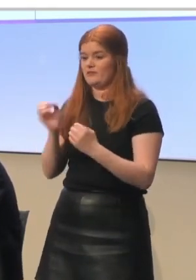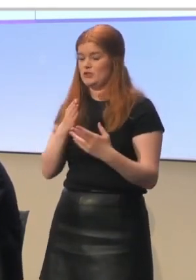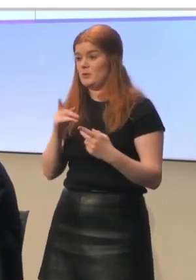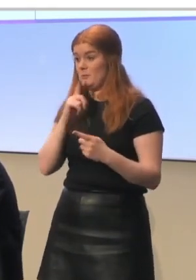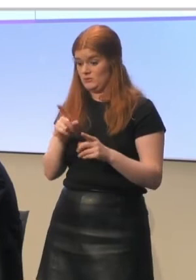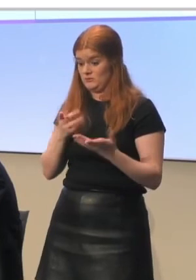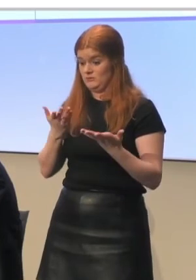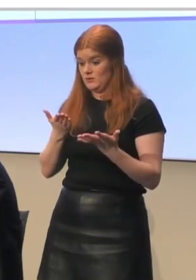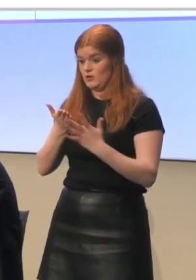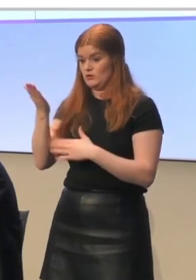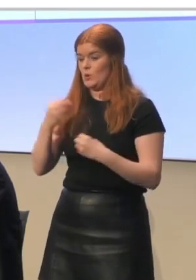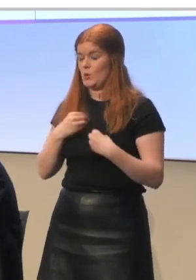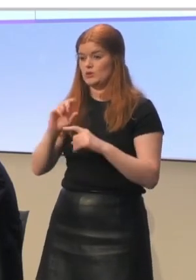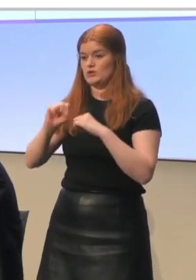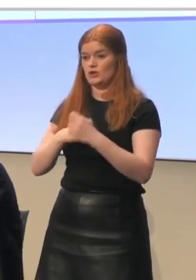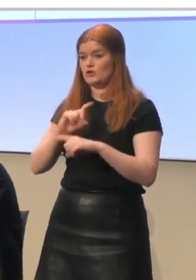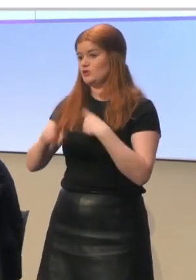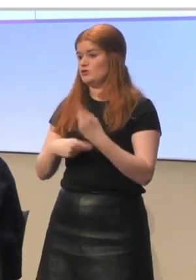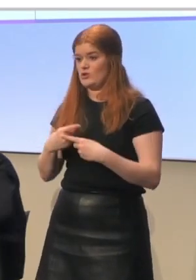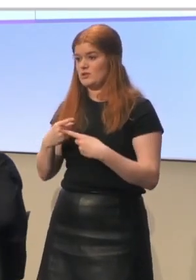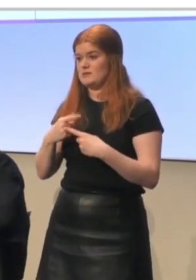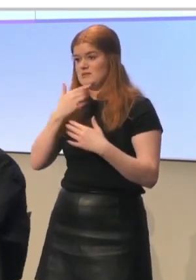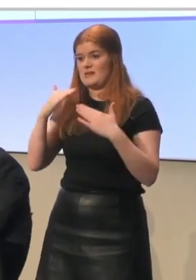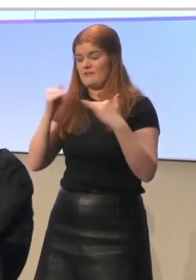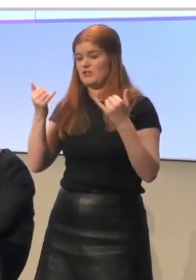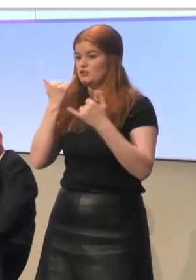through their son or daughter's second level years.